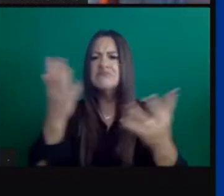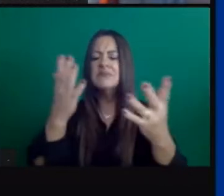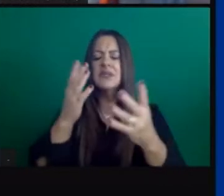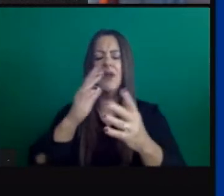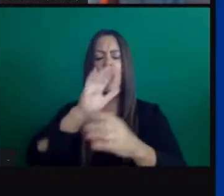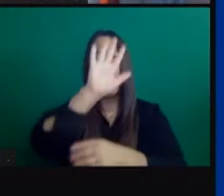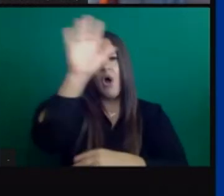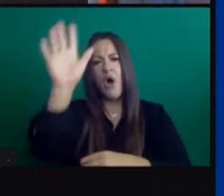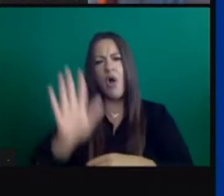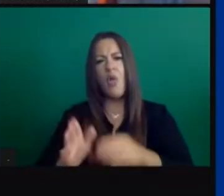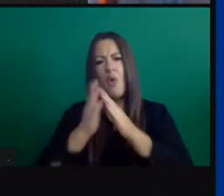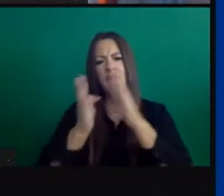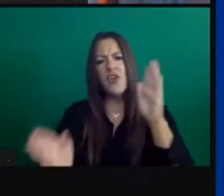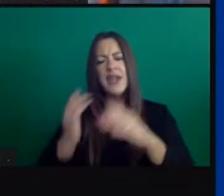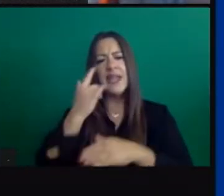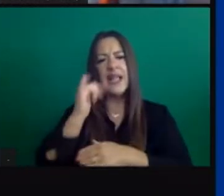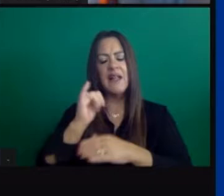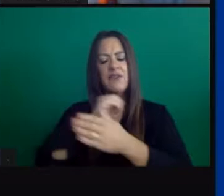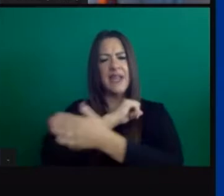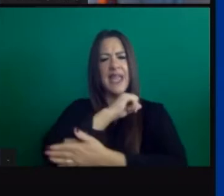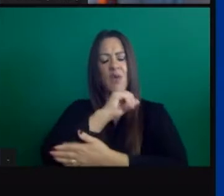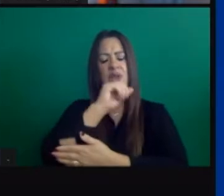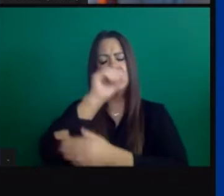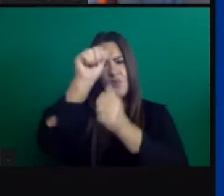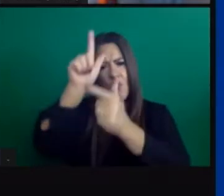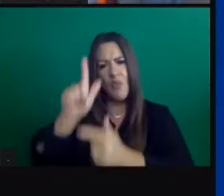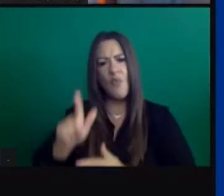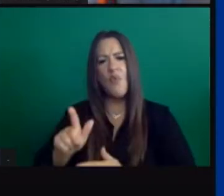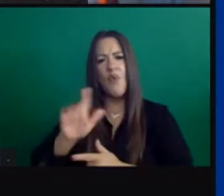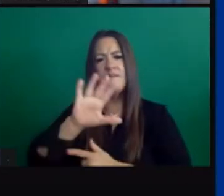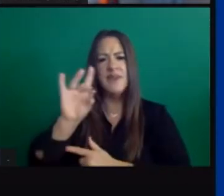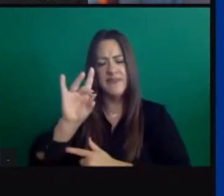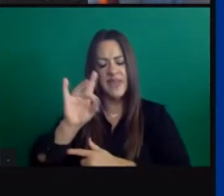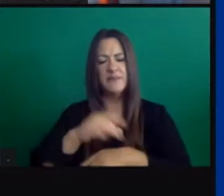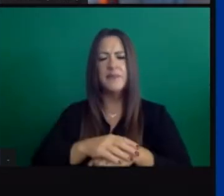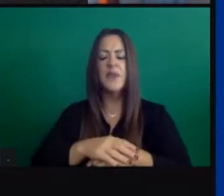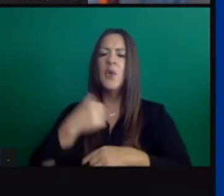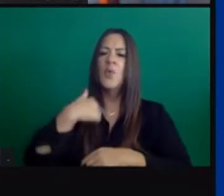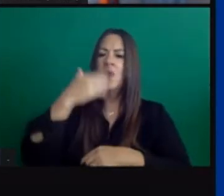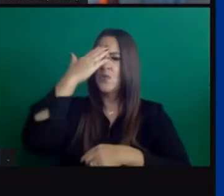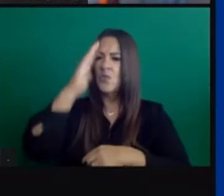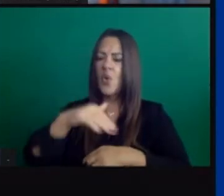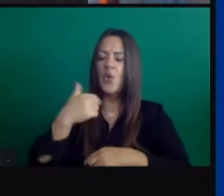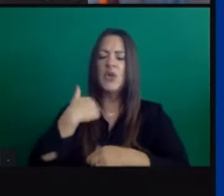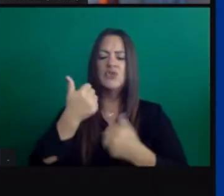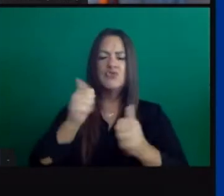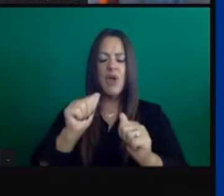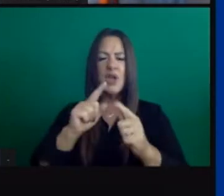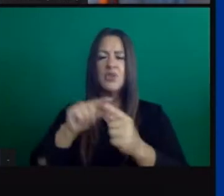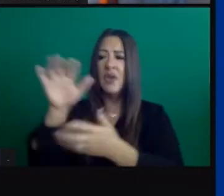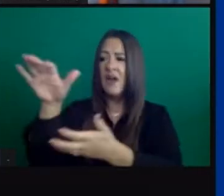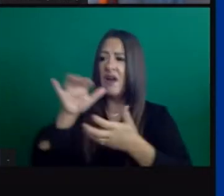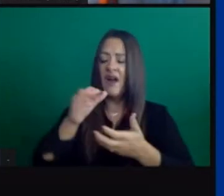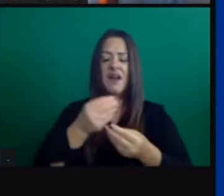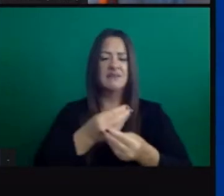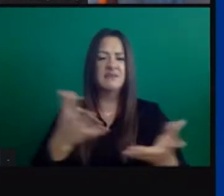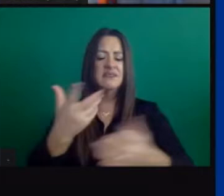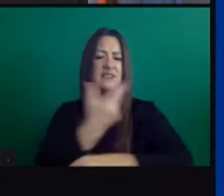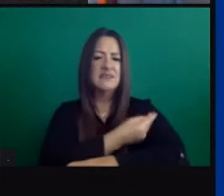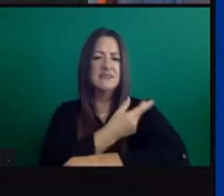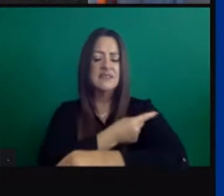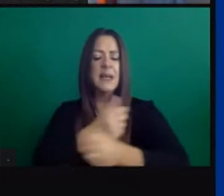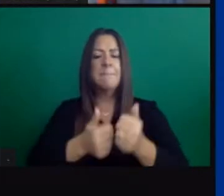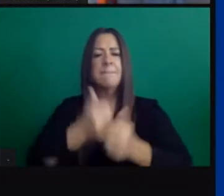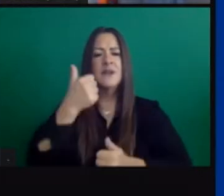counties to ensure that we are vaccinating as many Californians as we are able to. You've been following along, many of you,